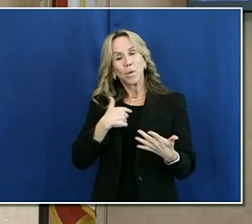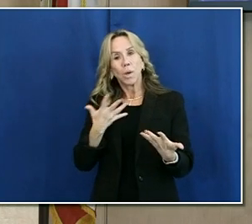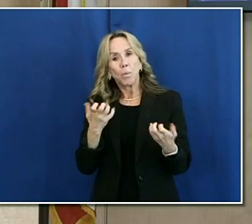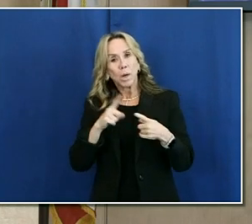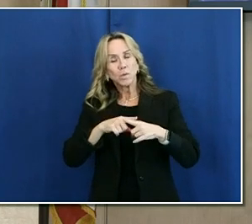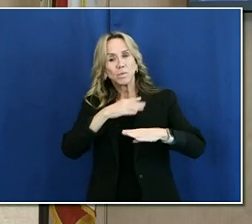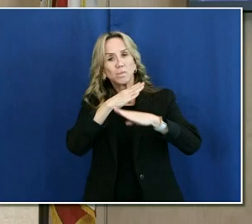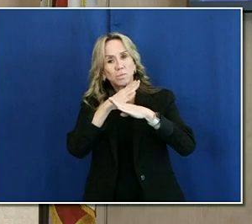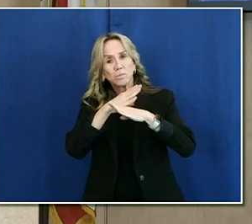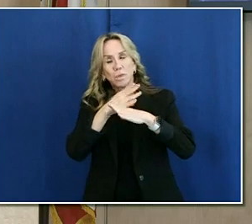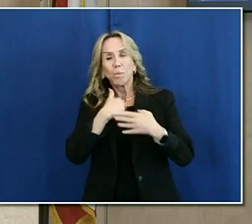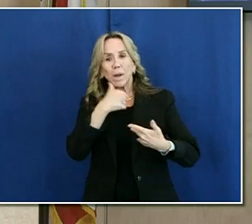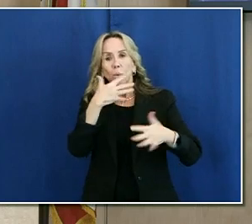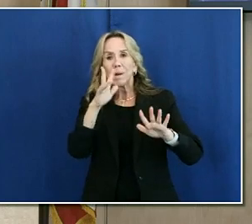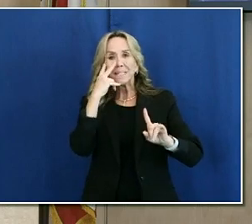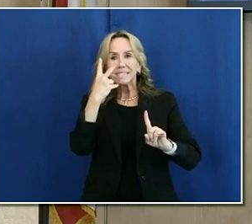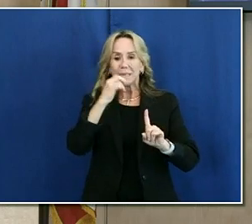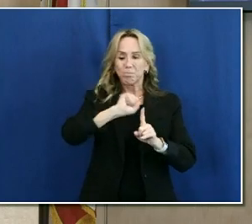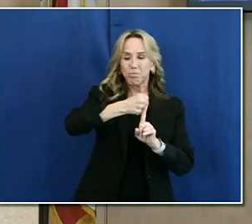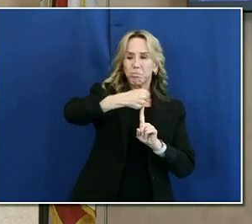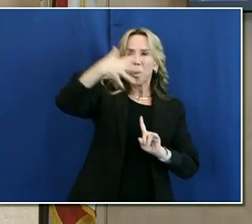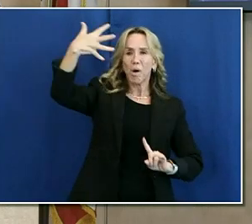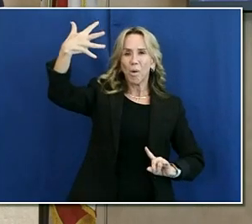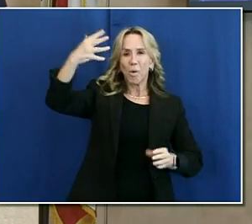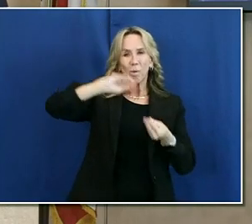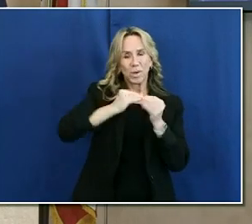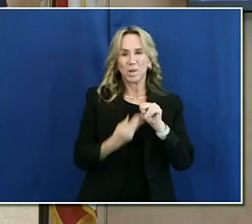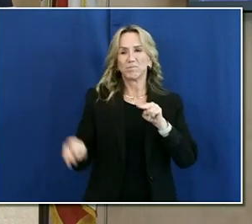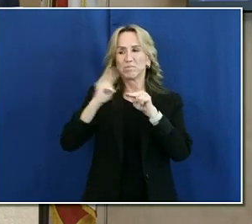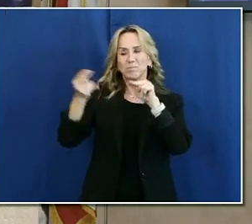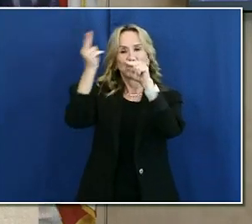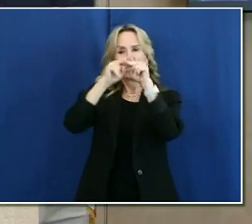rate does not increase exponentially as you described.